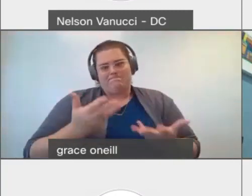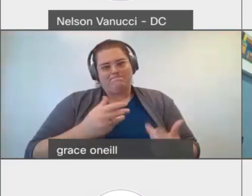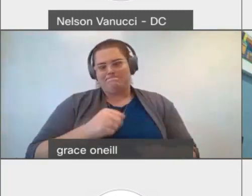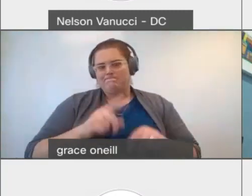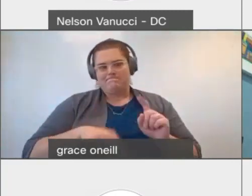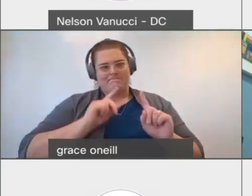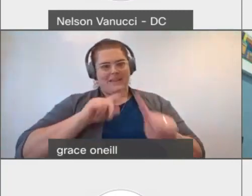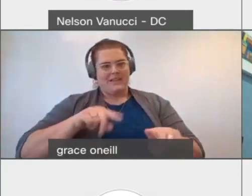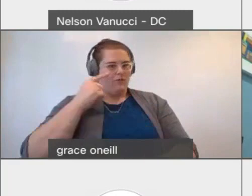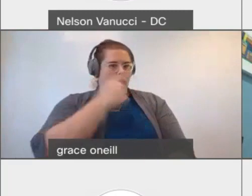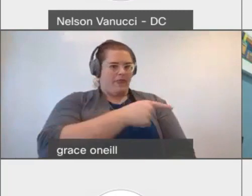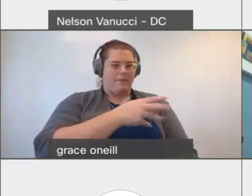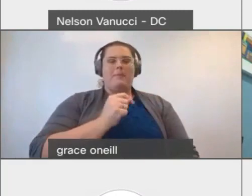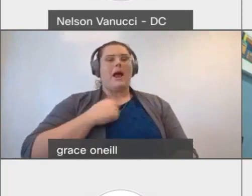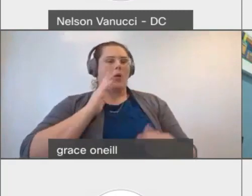them.